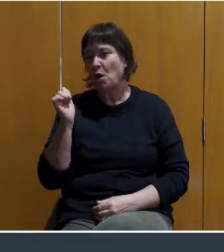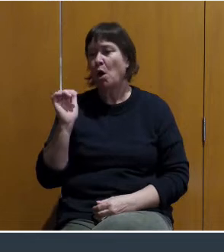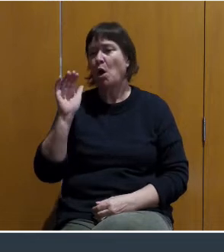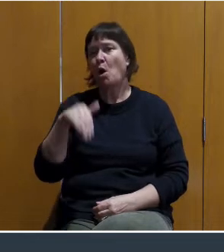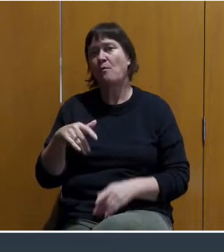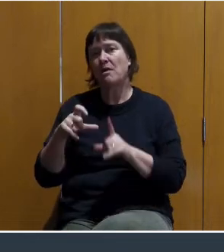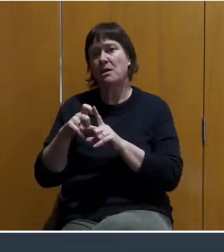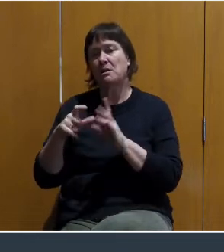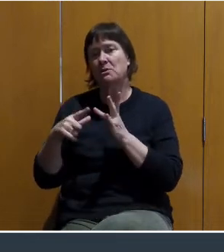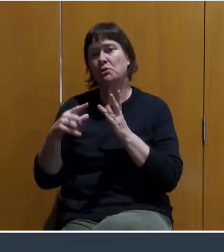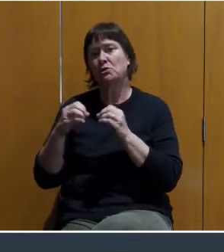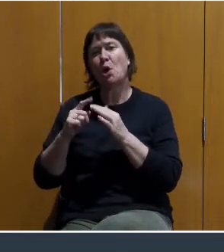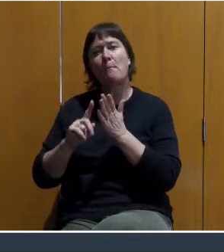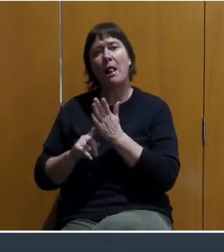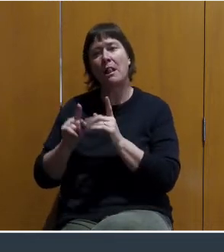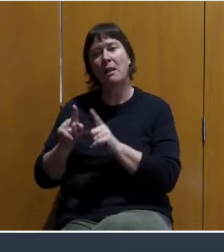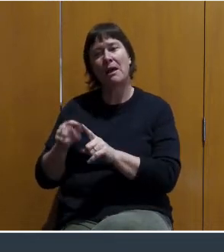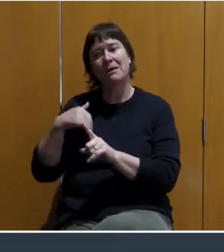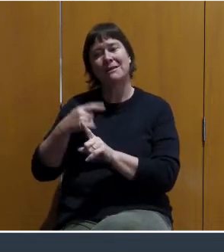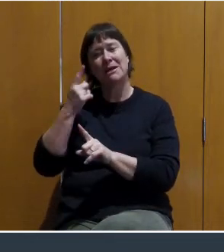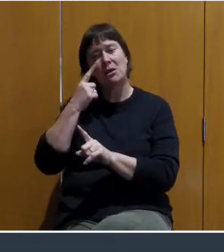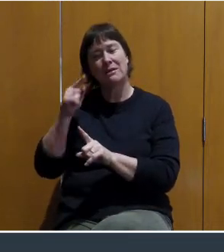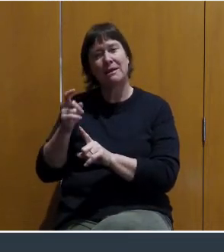need to look at that and be very careful about what you do.